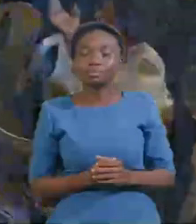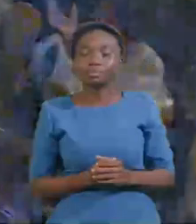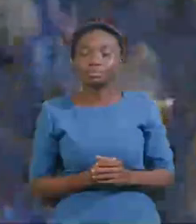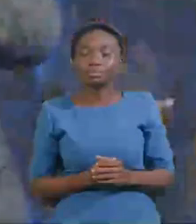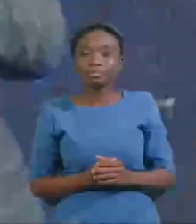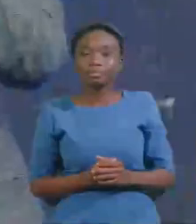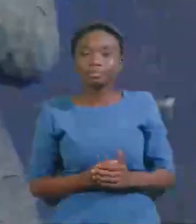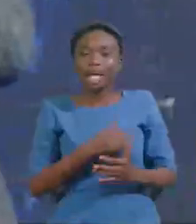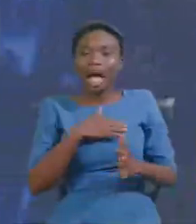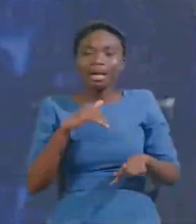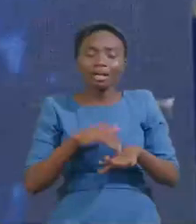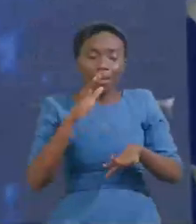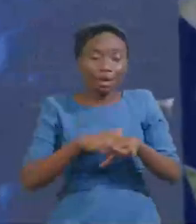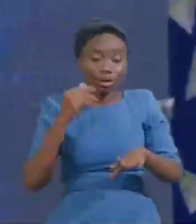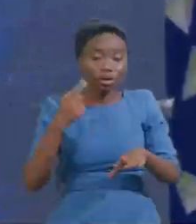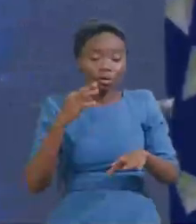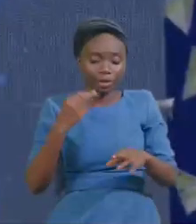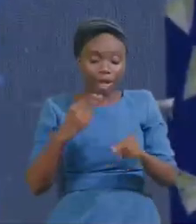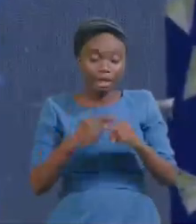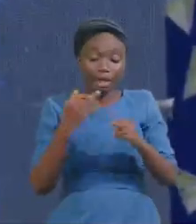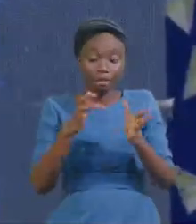At the mention of the name of Jesus,